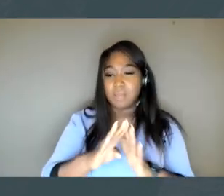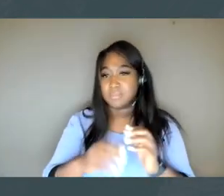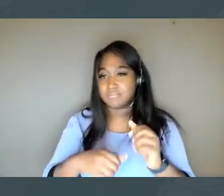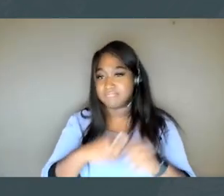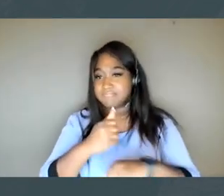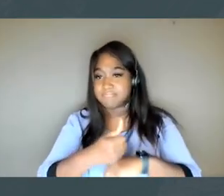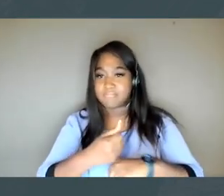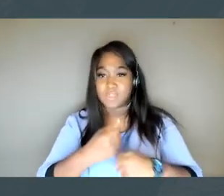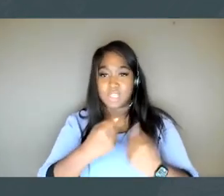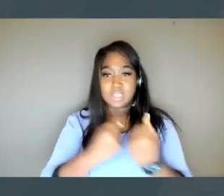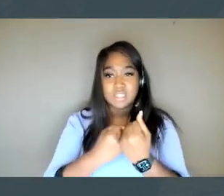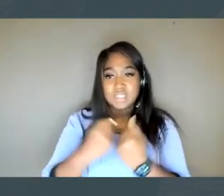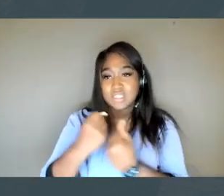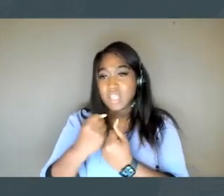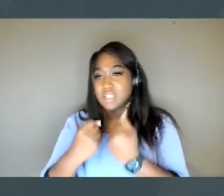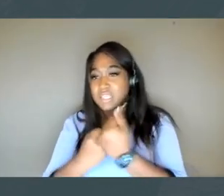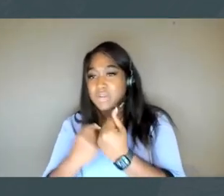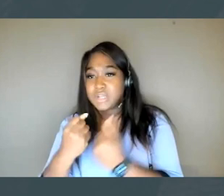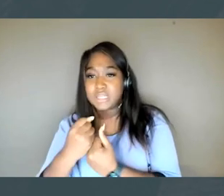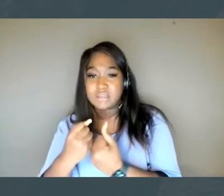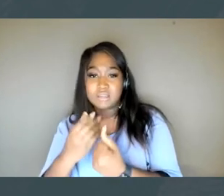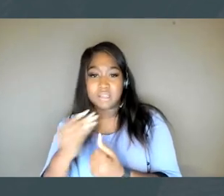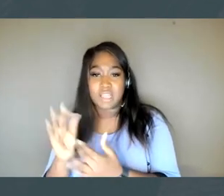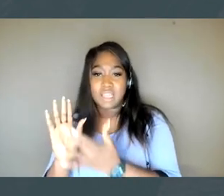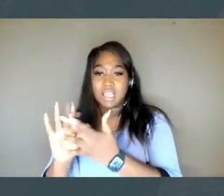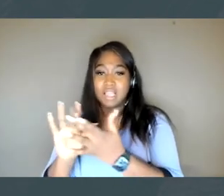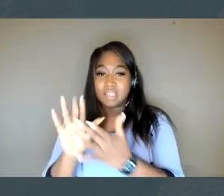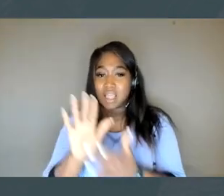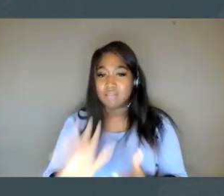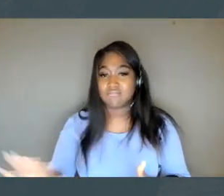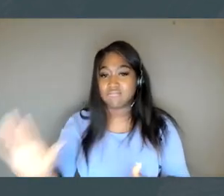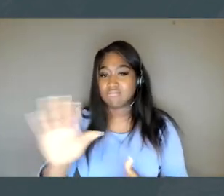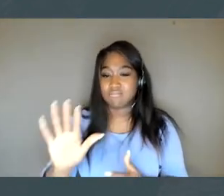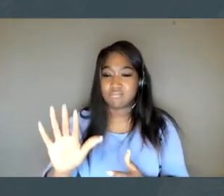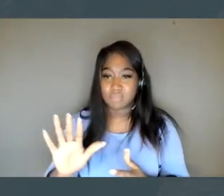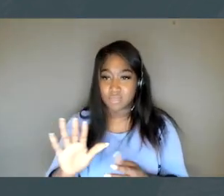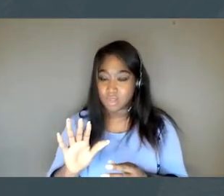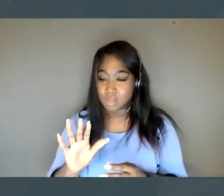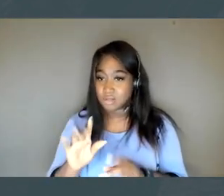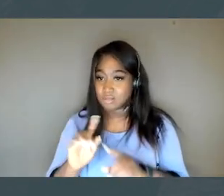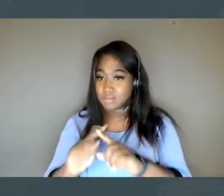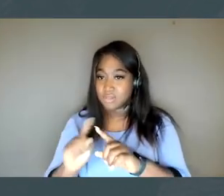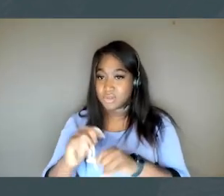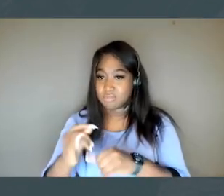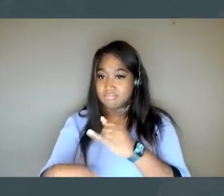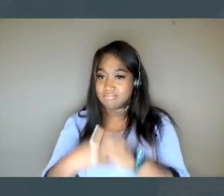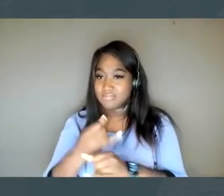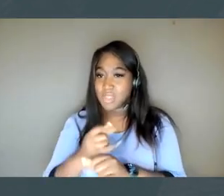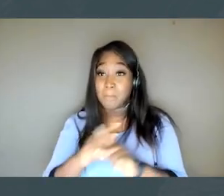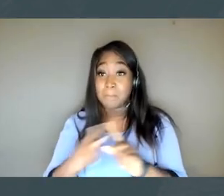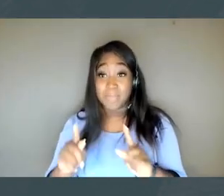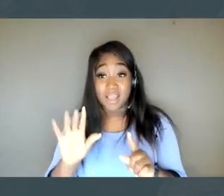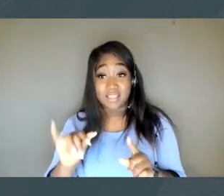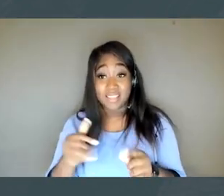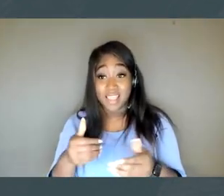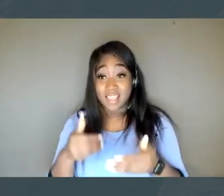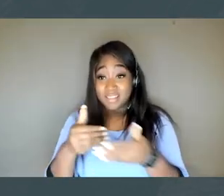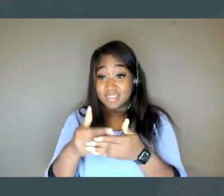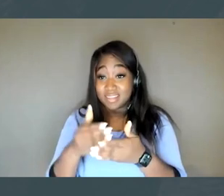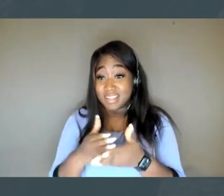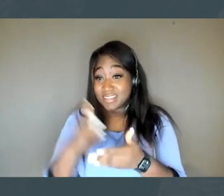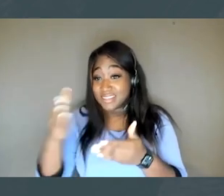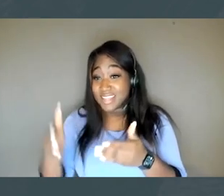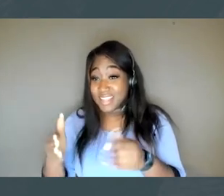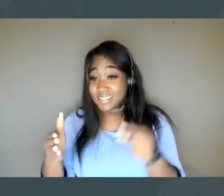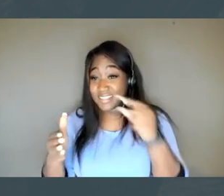and contacts throughout borders, but then the respective nation states will have something to say. And we're talking